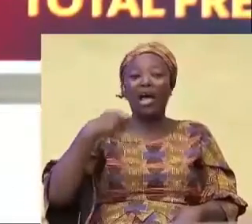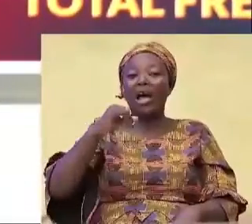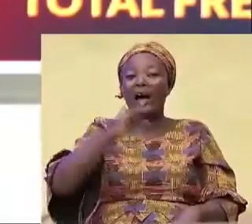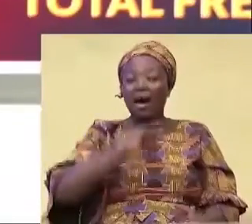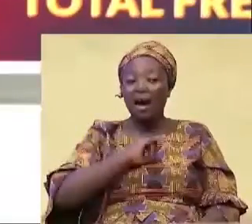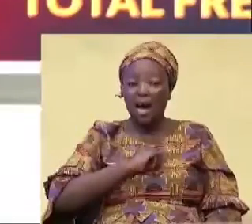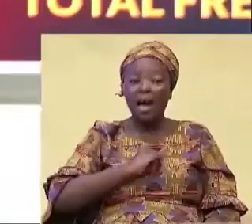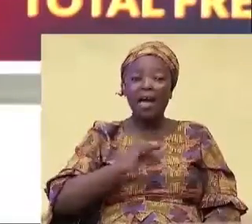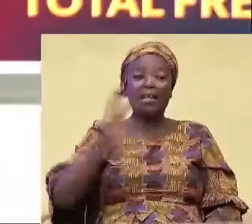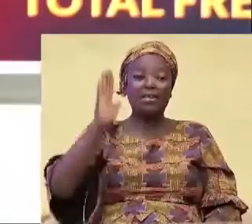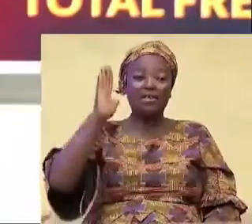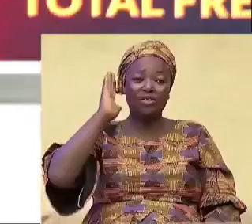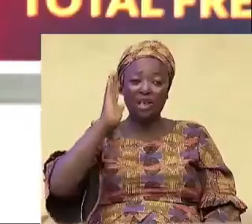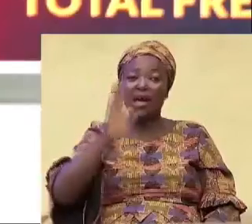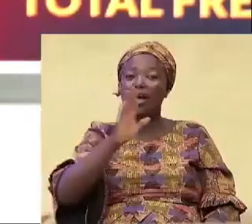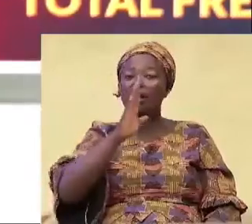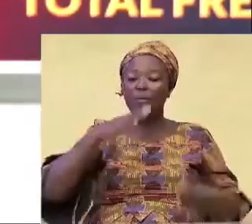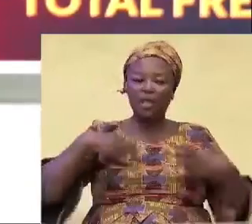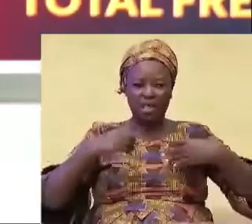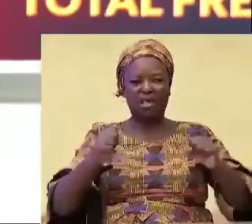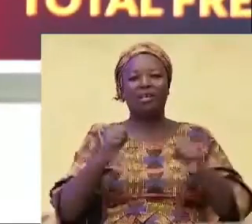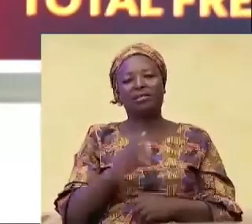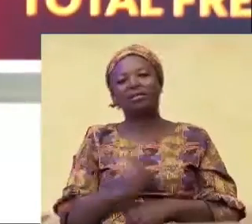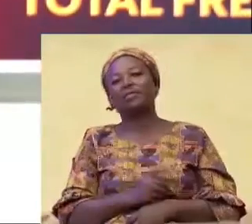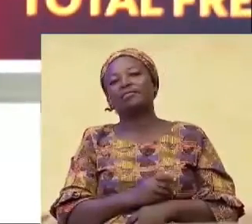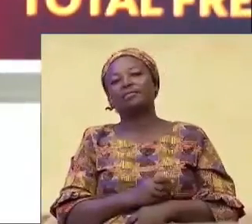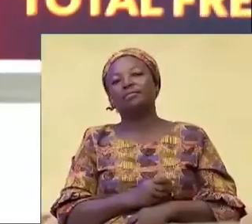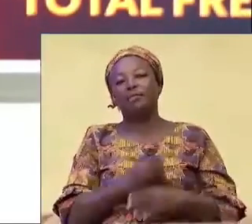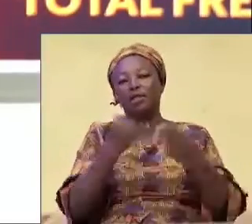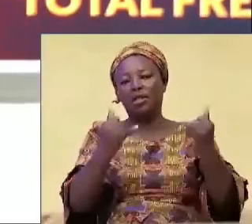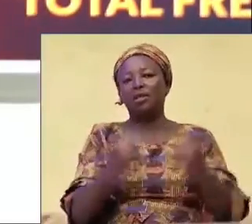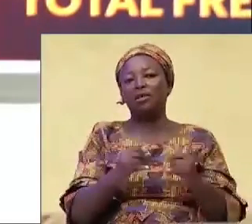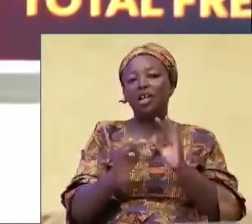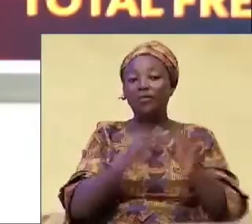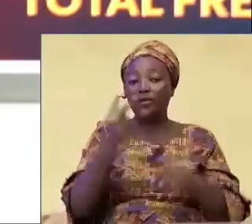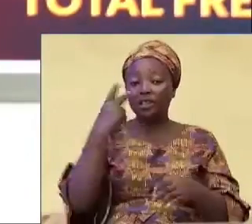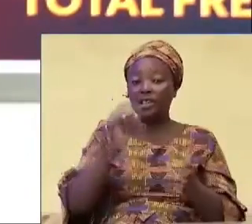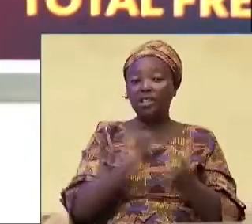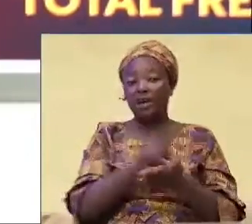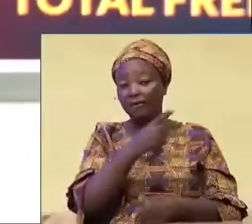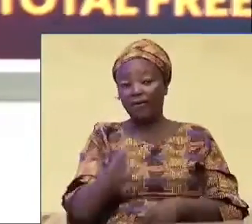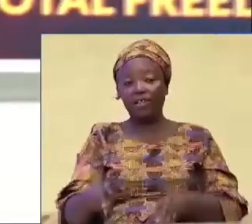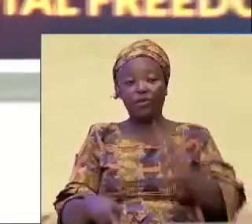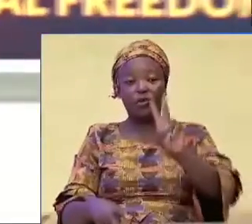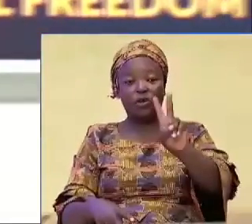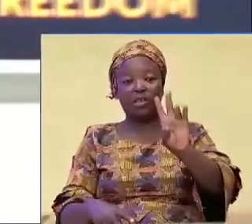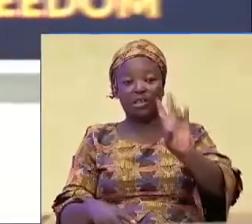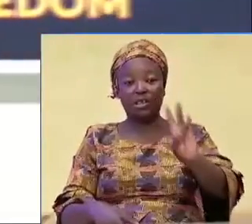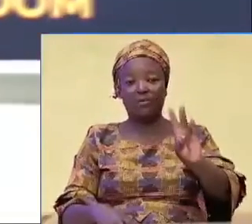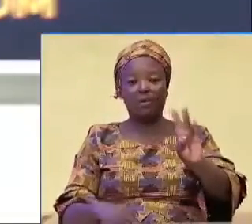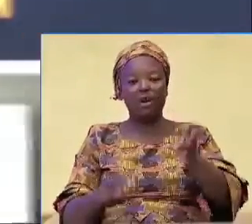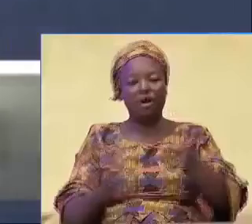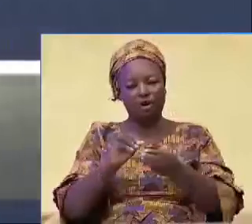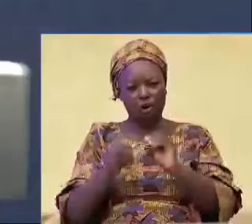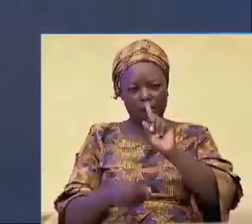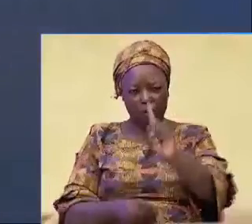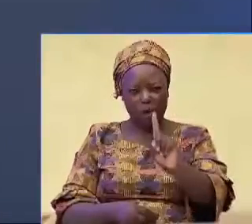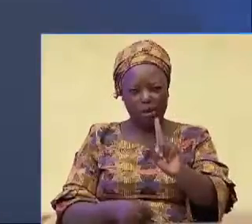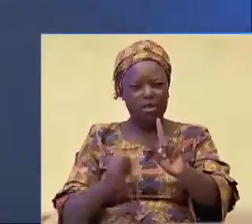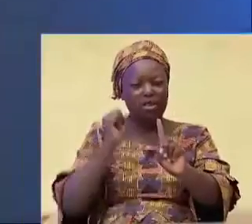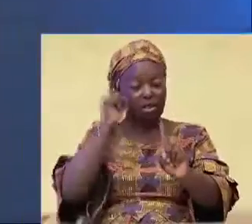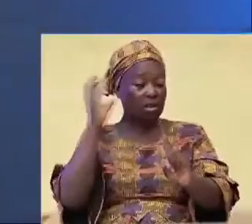his clothes, I shall be whole. Now, if you look at that verse